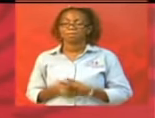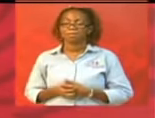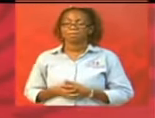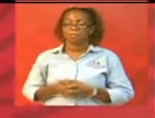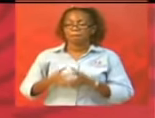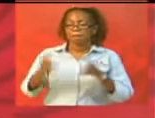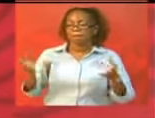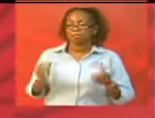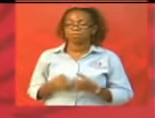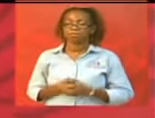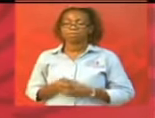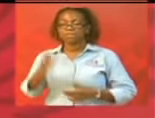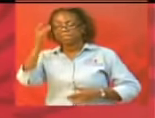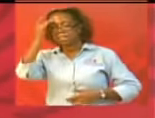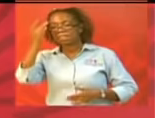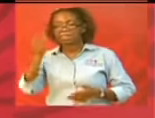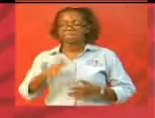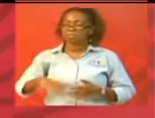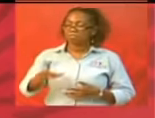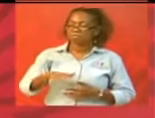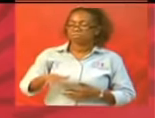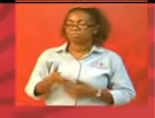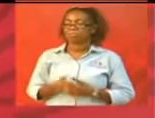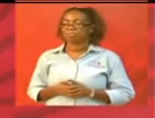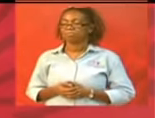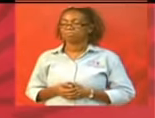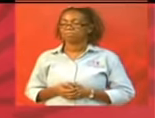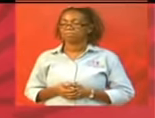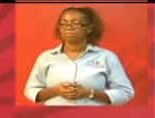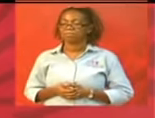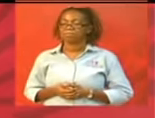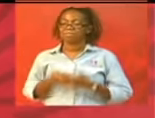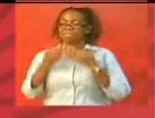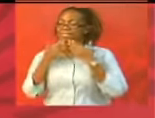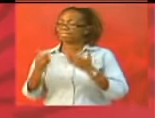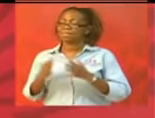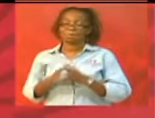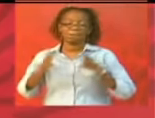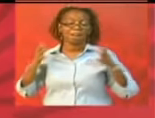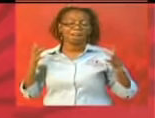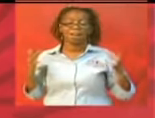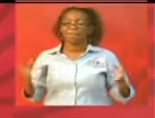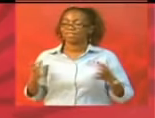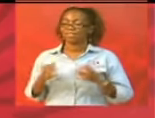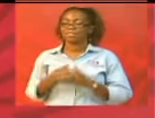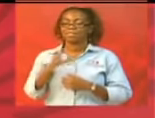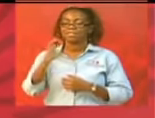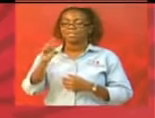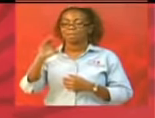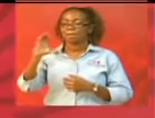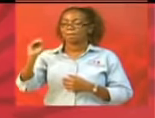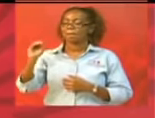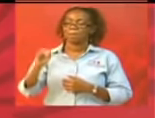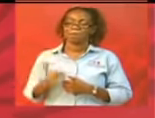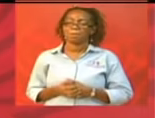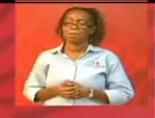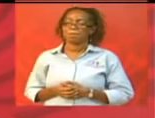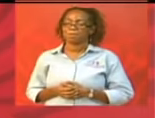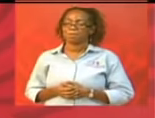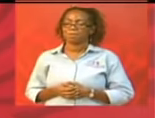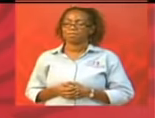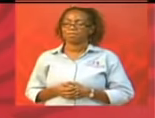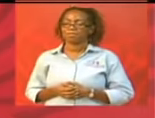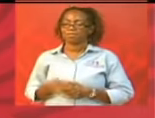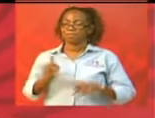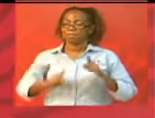Thank you very much. CMO, Dr. Parasram, CEO of NCRHA, Mr. Thomas, Mr. Alexander,